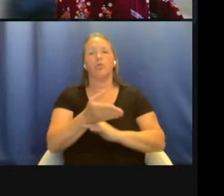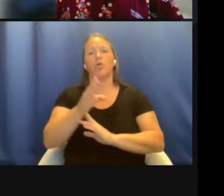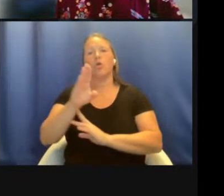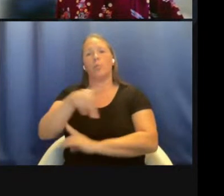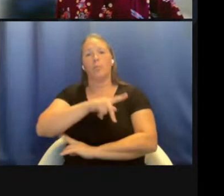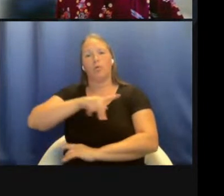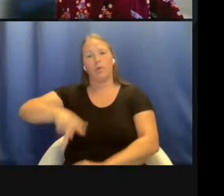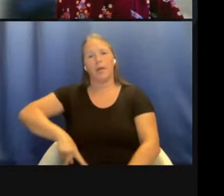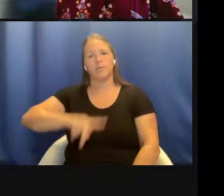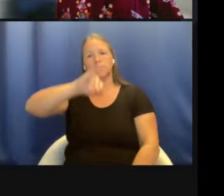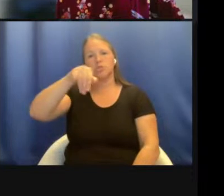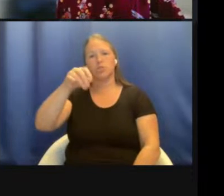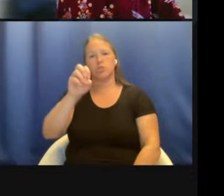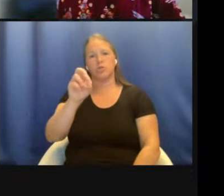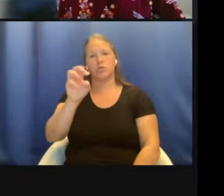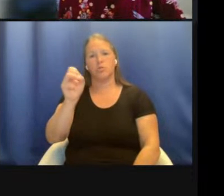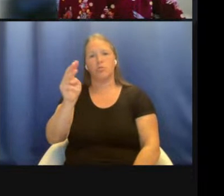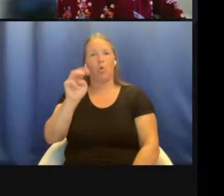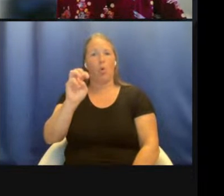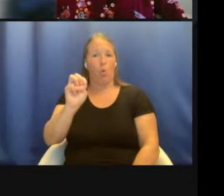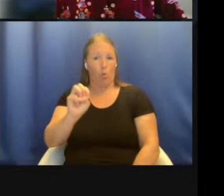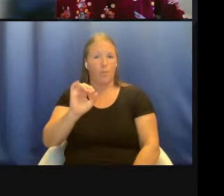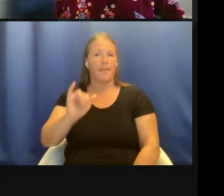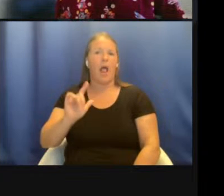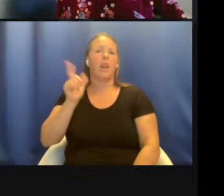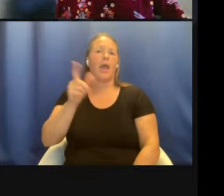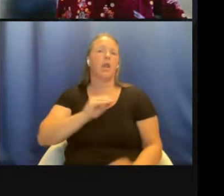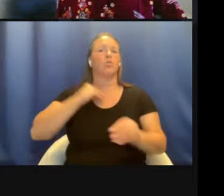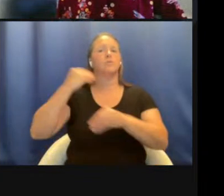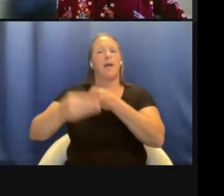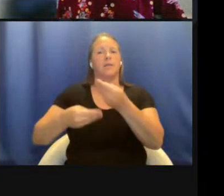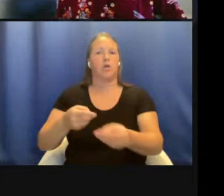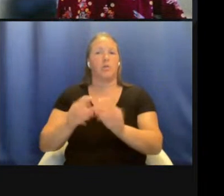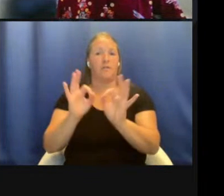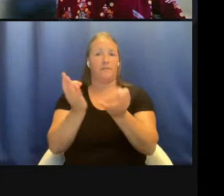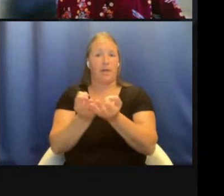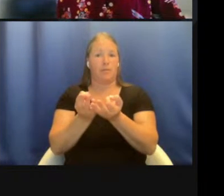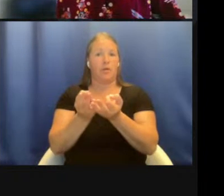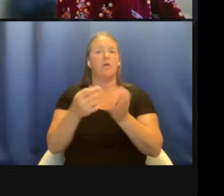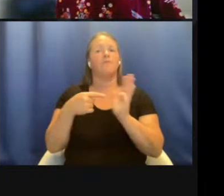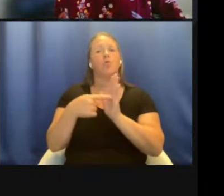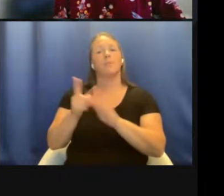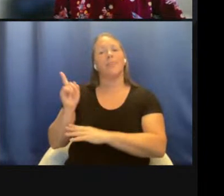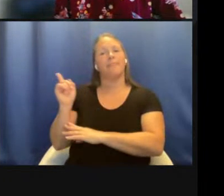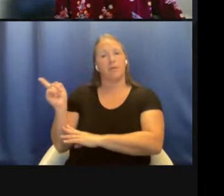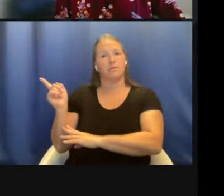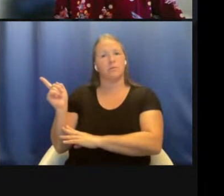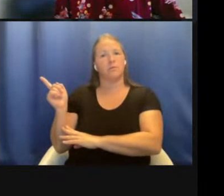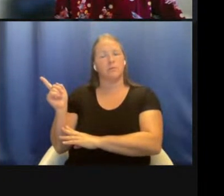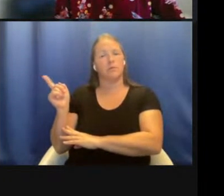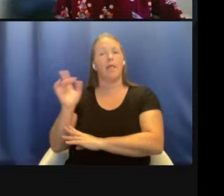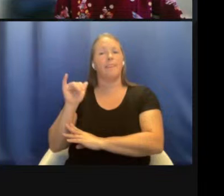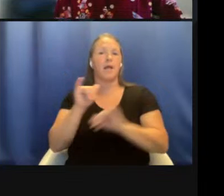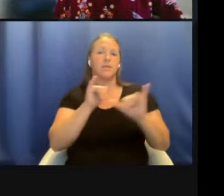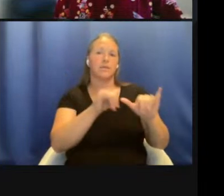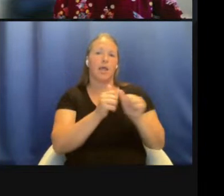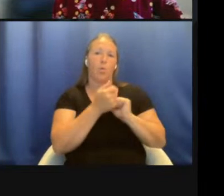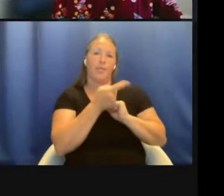pearl and amethyst and enameled diadem, which remains with her until her death and then passes to